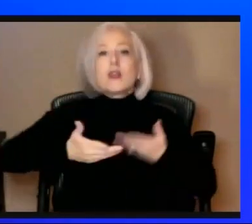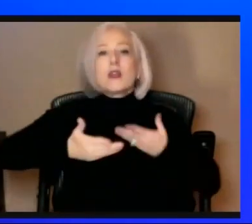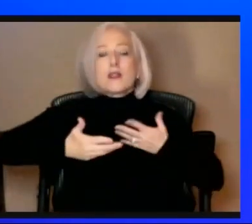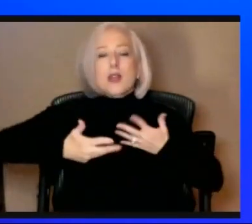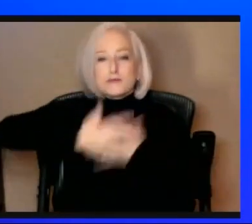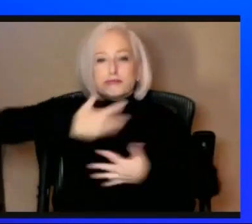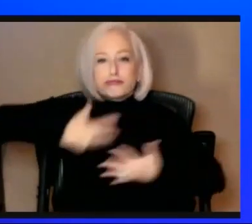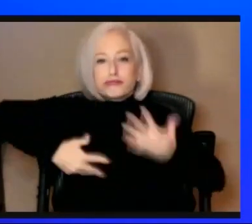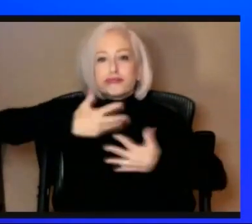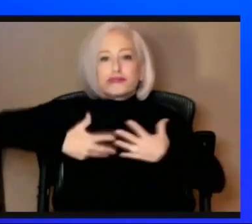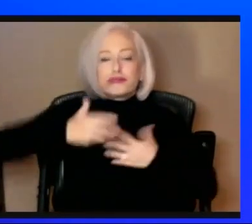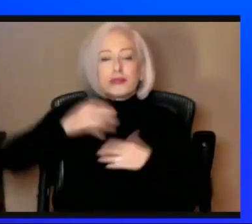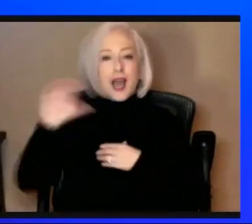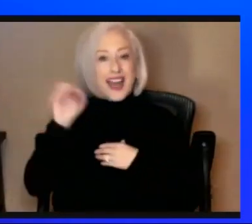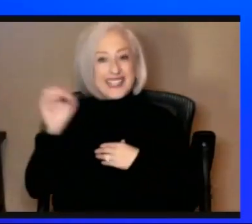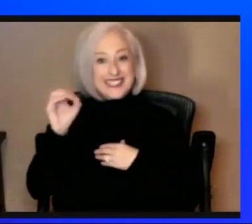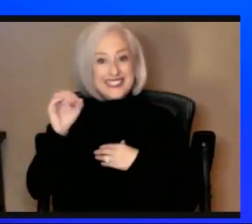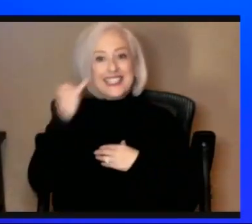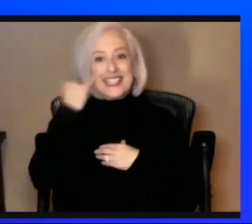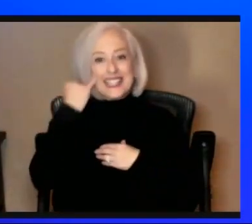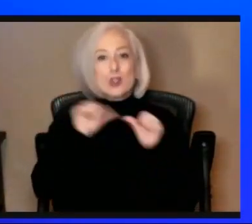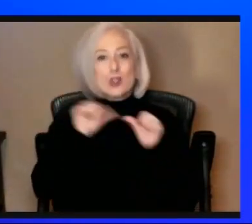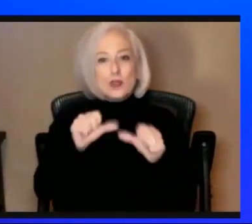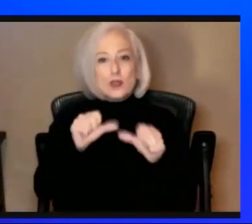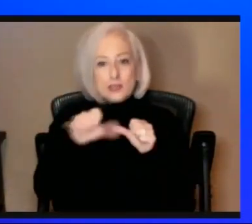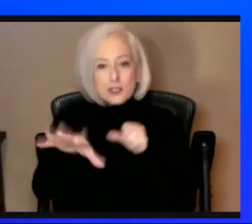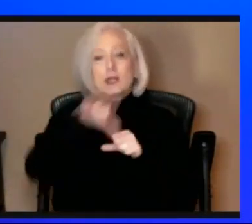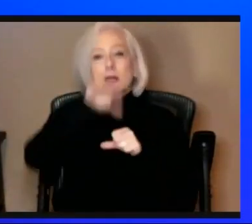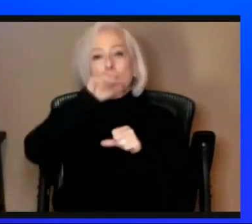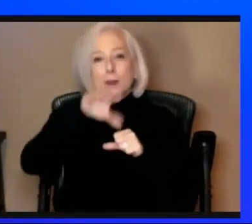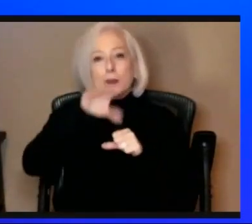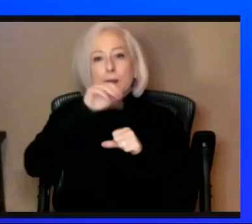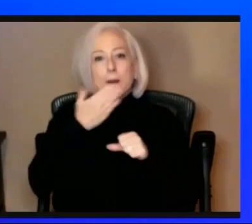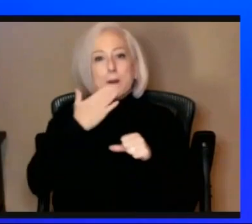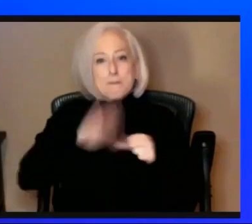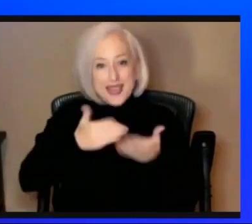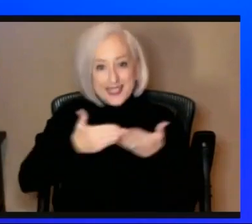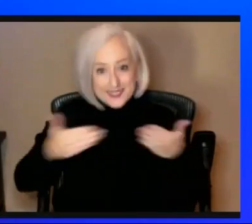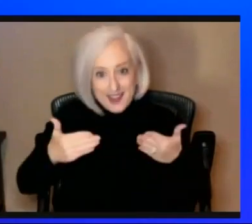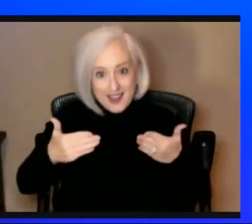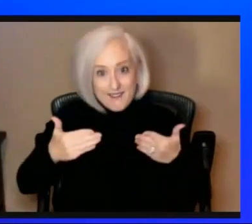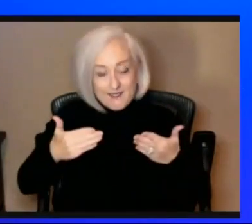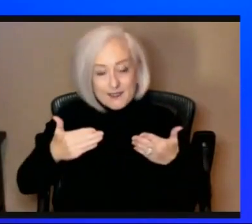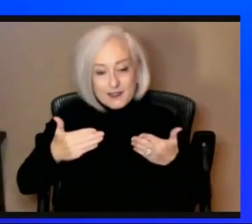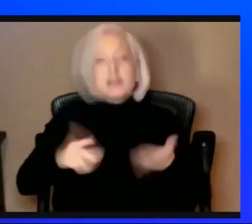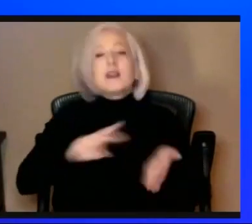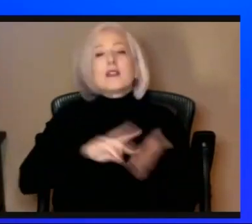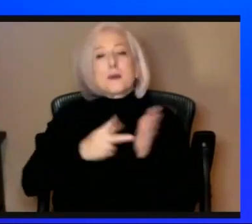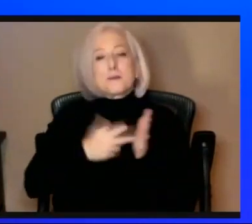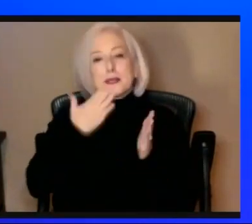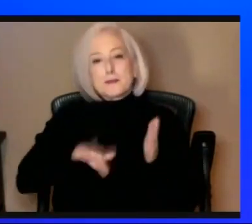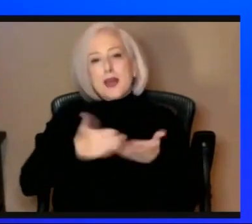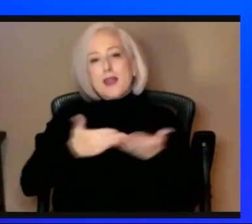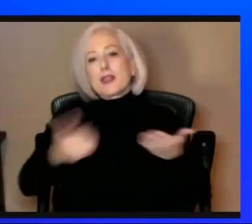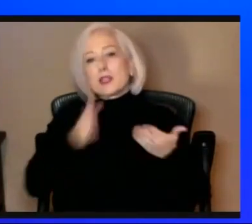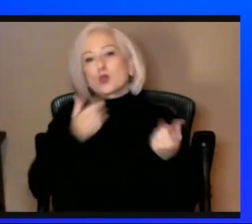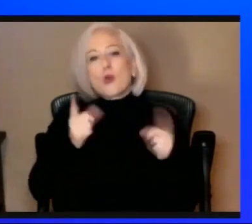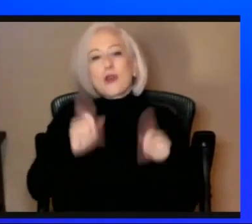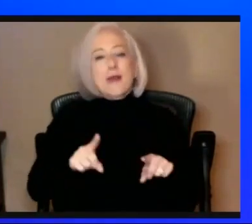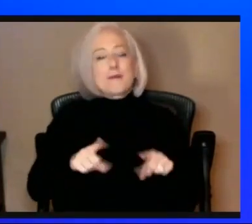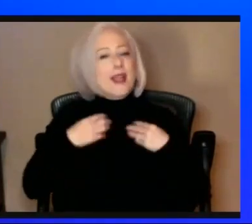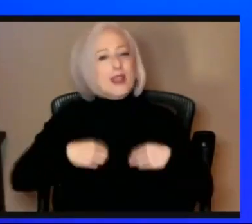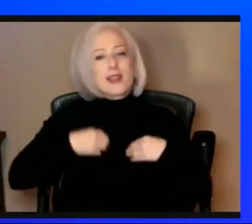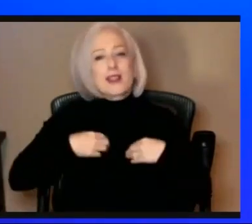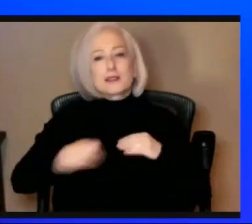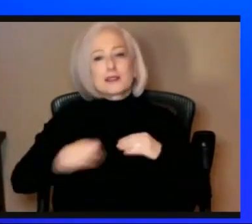stuff into them, bad things happen. And I think the lungs they don't tolerate that kind of insult very